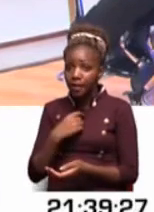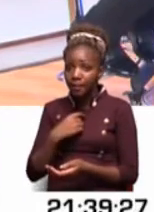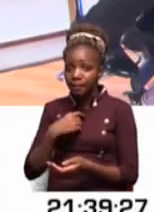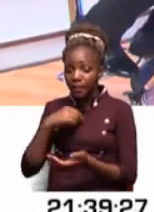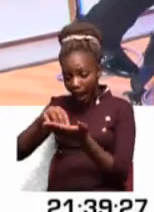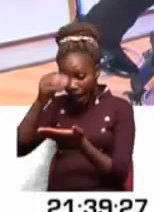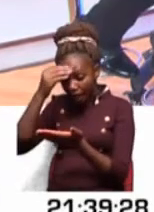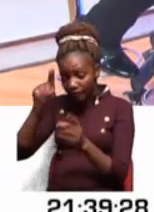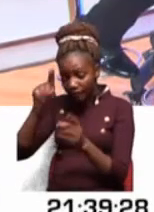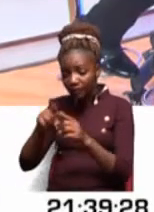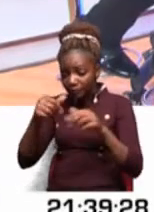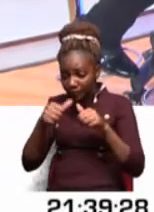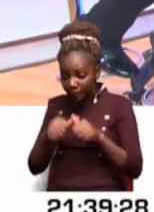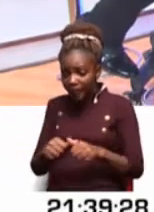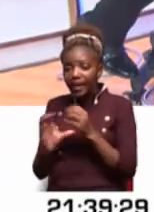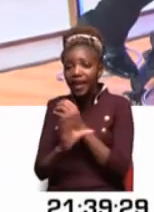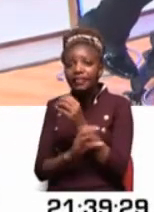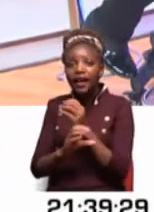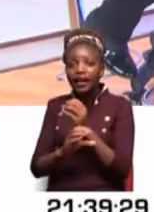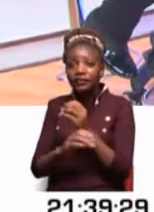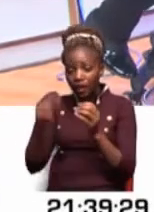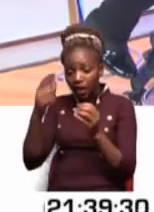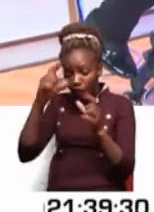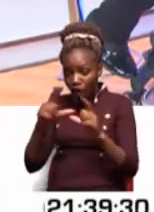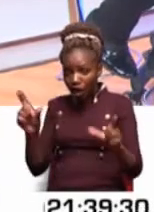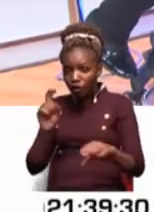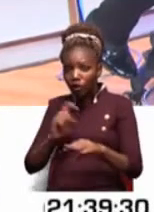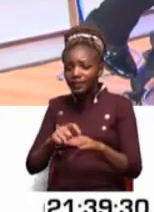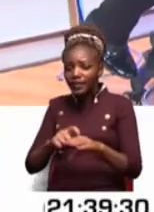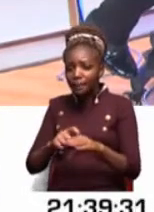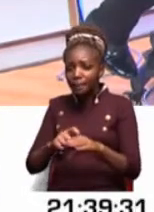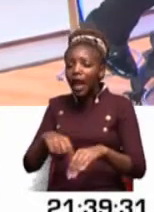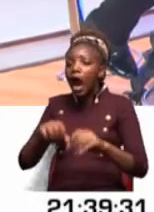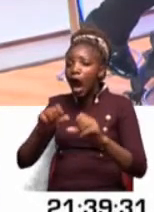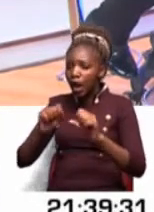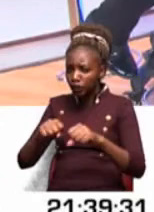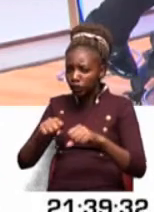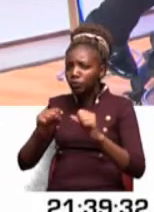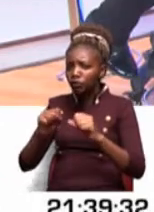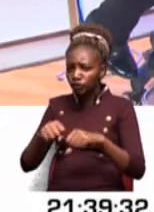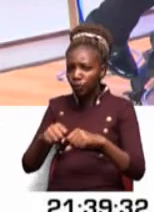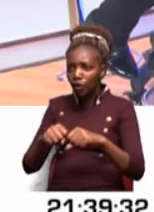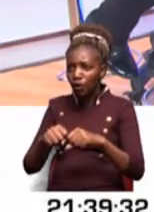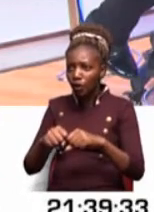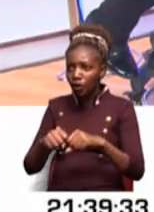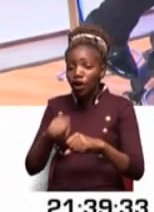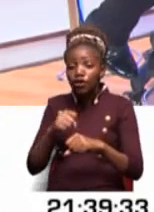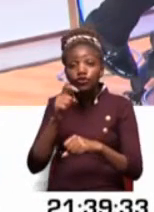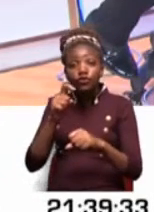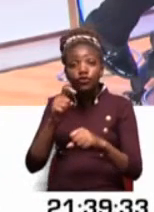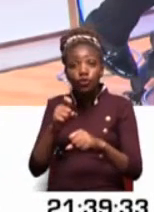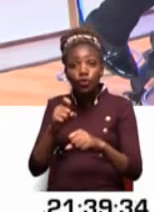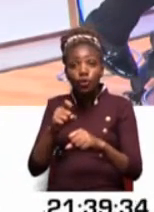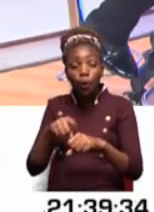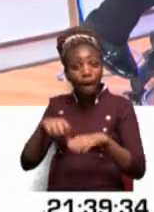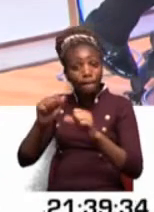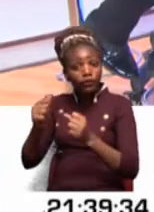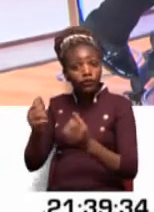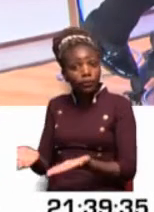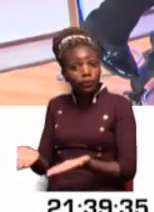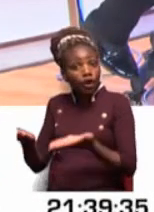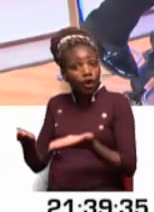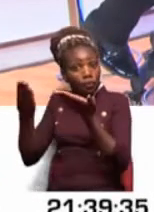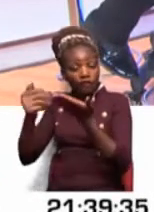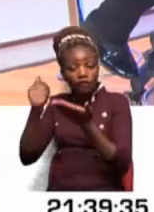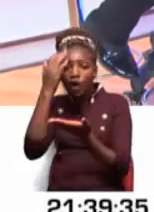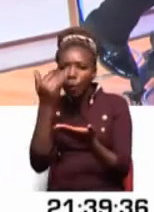country for many years where you can literally come out of nowhere and become somebody. Why? Because